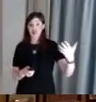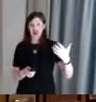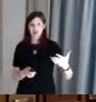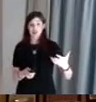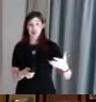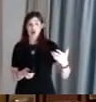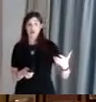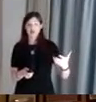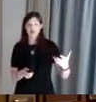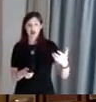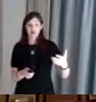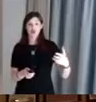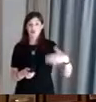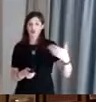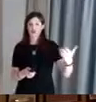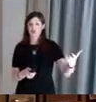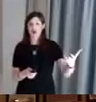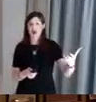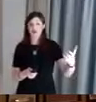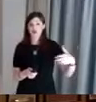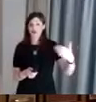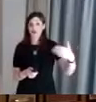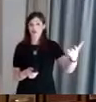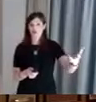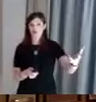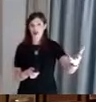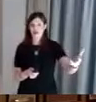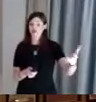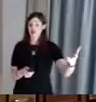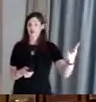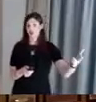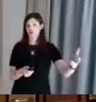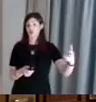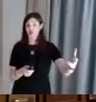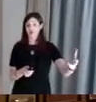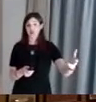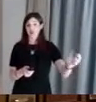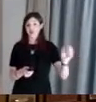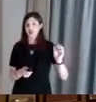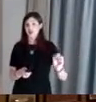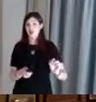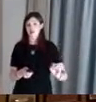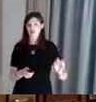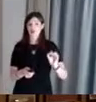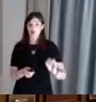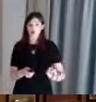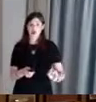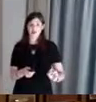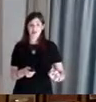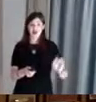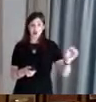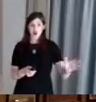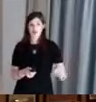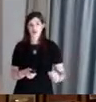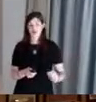and actually caused some damages to their supply, to their ability to supply their semiconductor products, this actually damages the worldwide